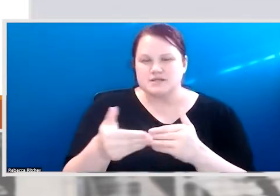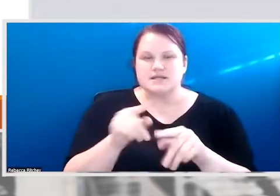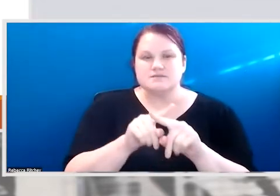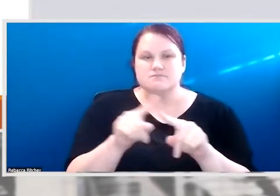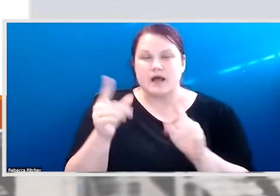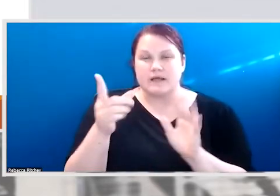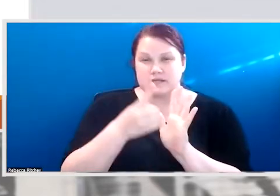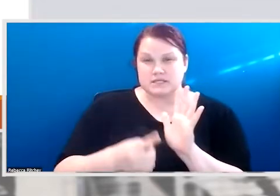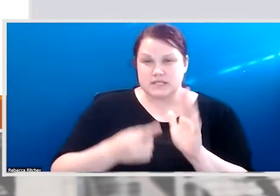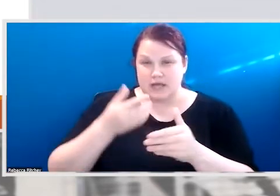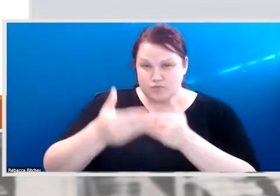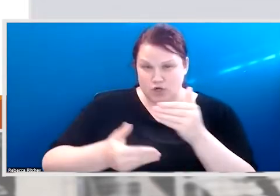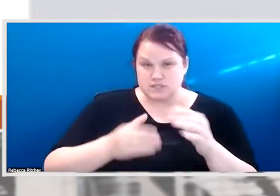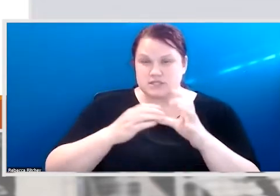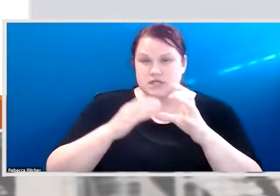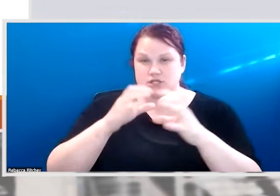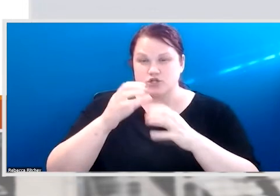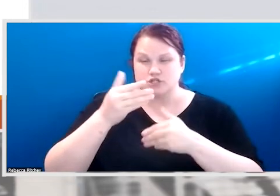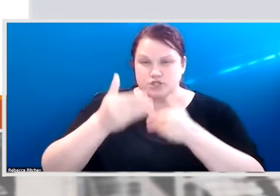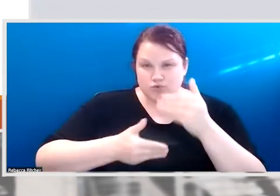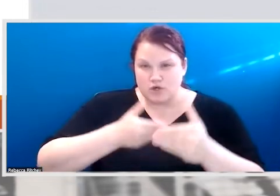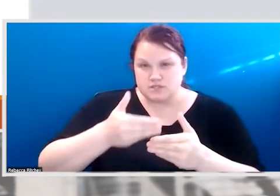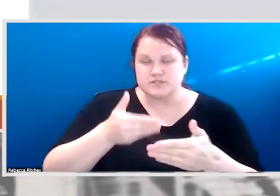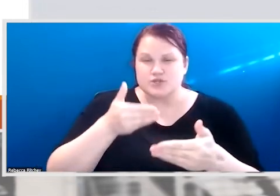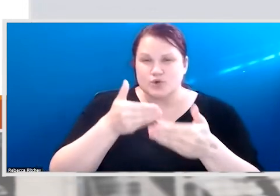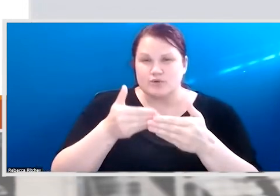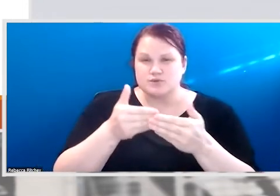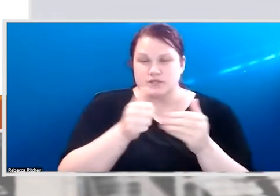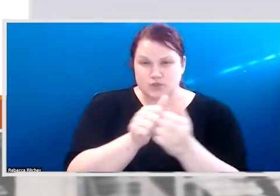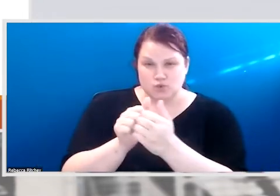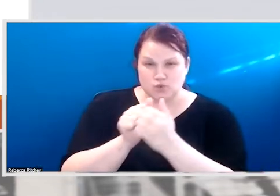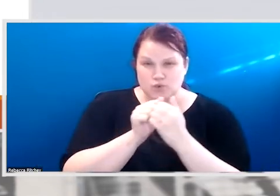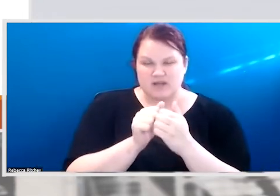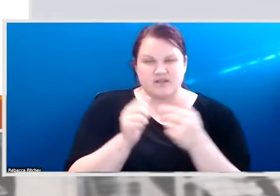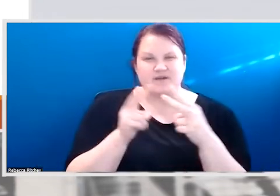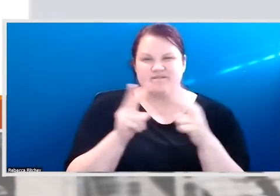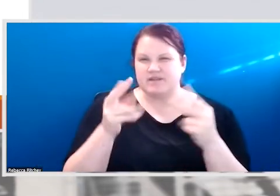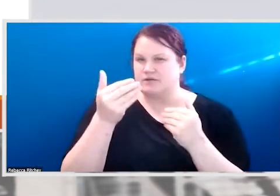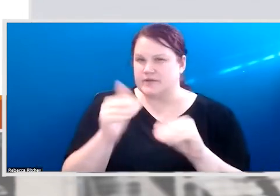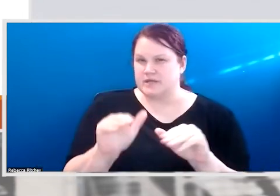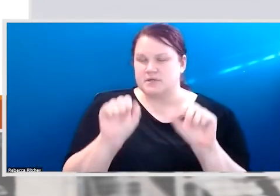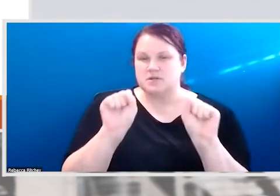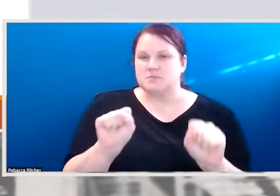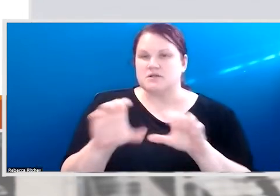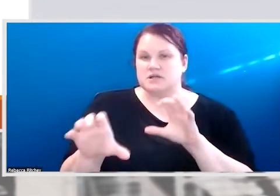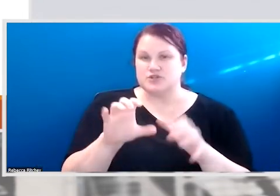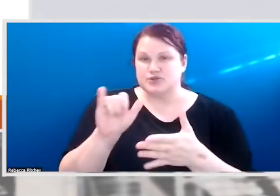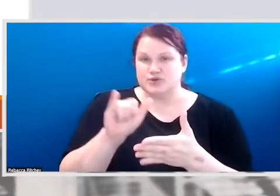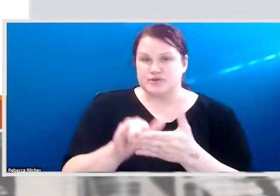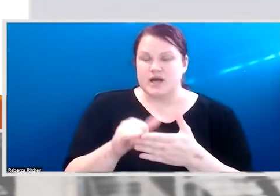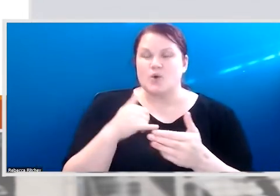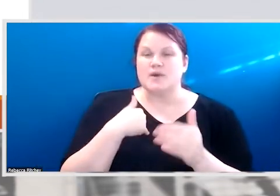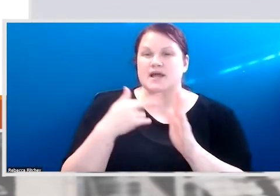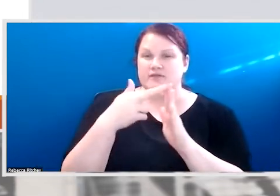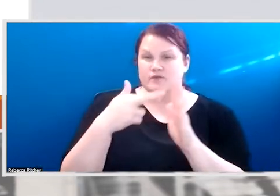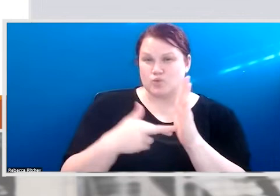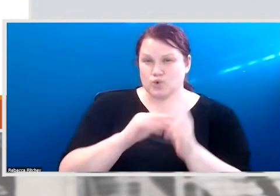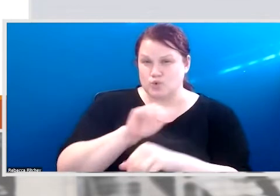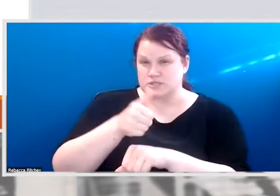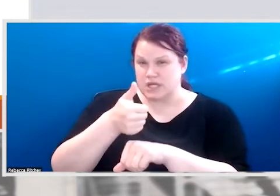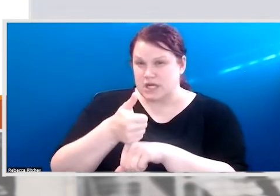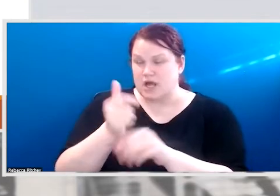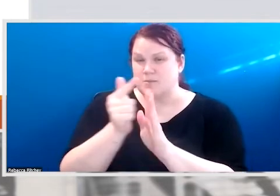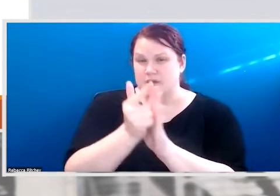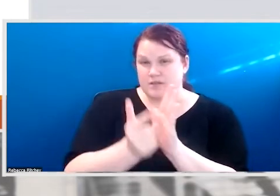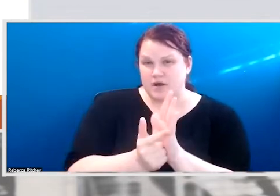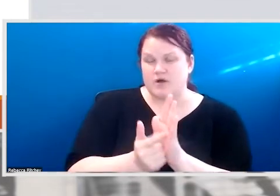design process and the construction process are very closely together. We are very limited by our ability to do this. We have rules in place, rules in law